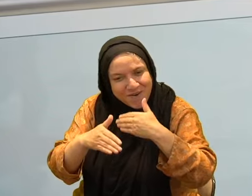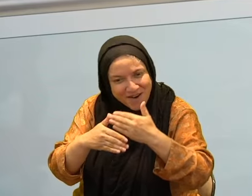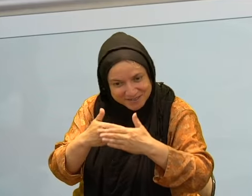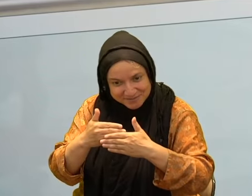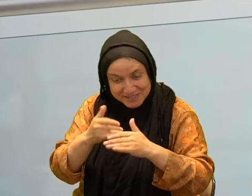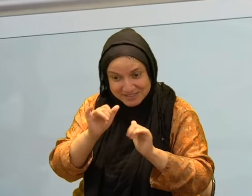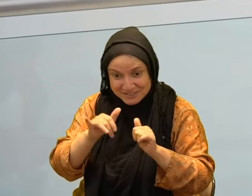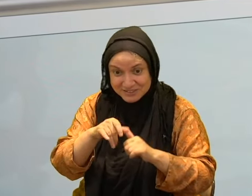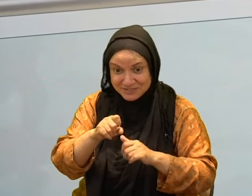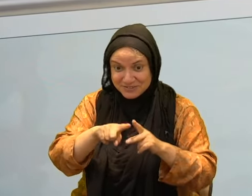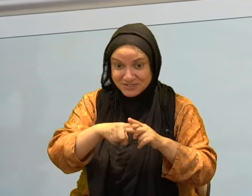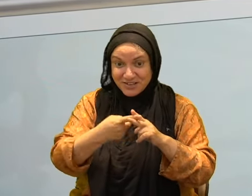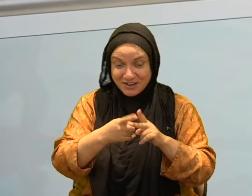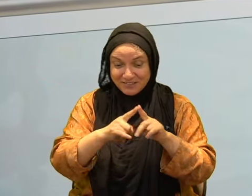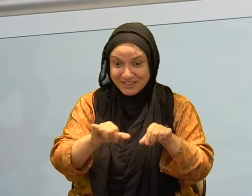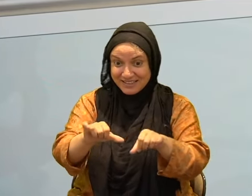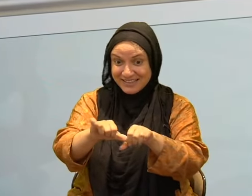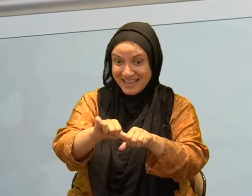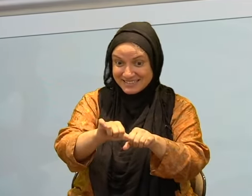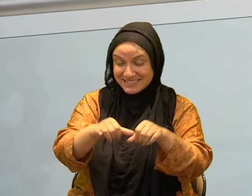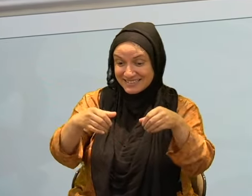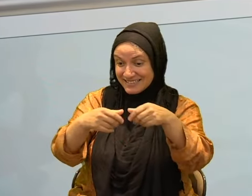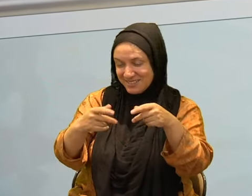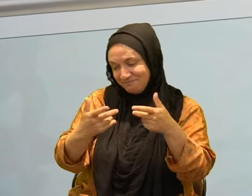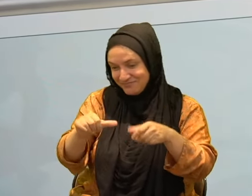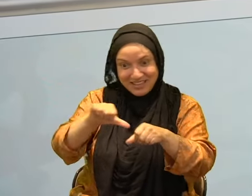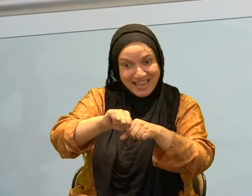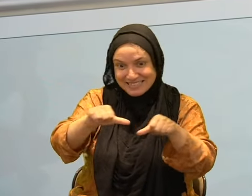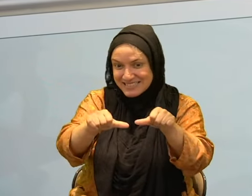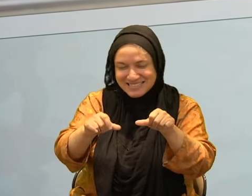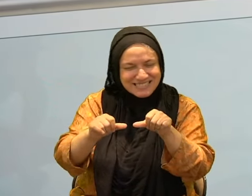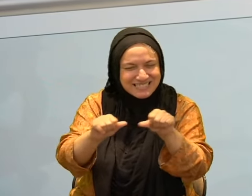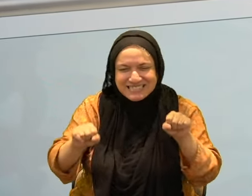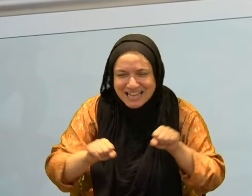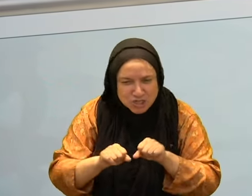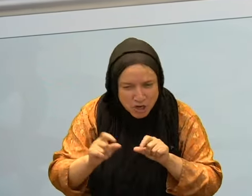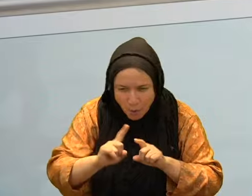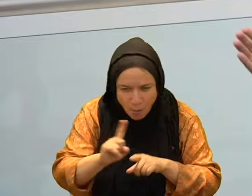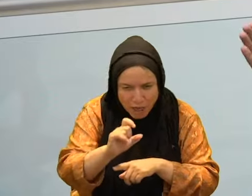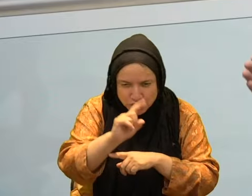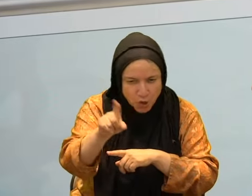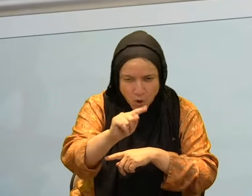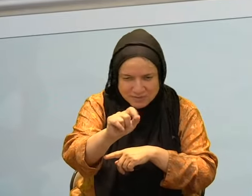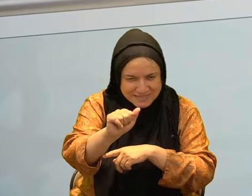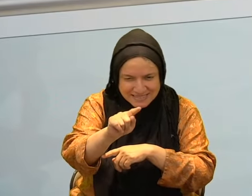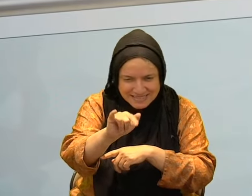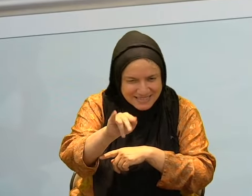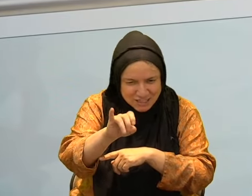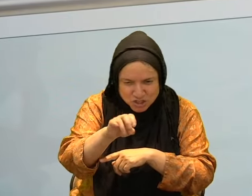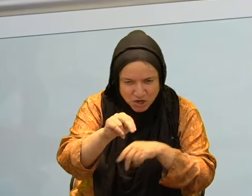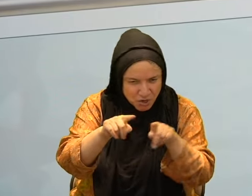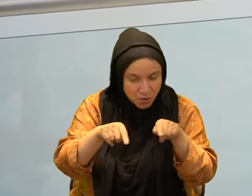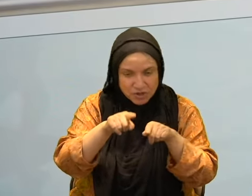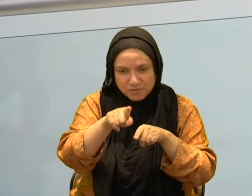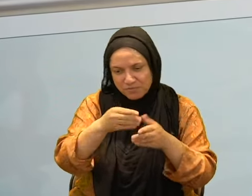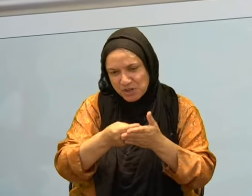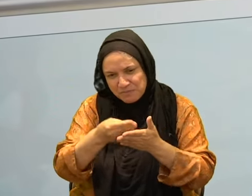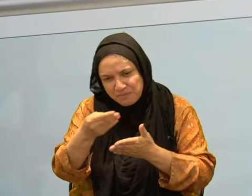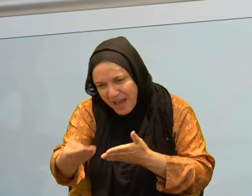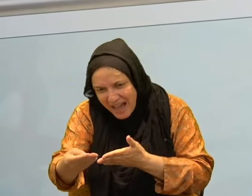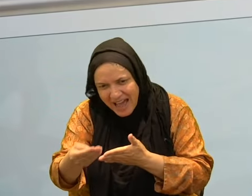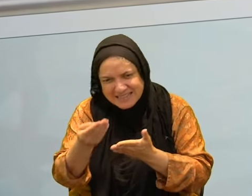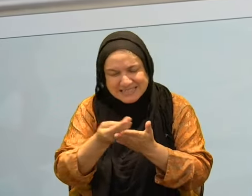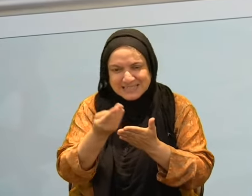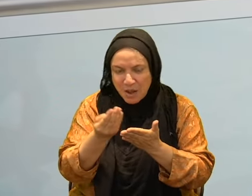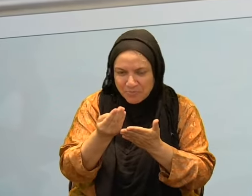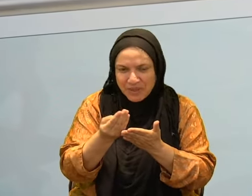awrah once you've gone past what the clearly defined limits are? Where does it go beyond that? How much more are you going